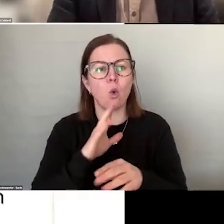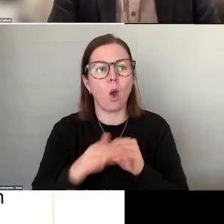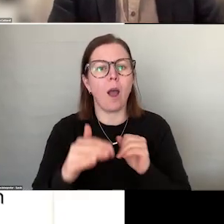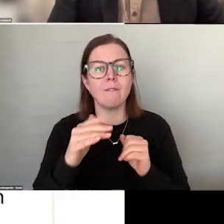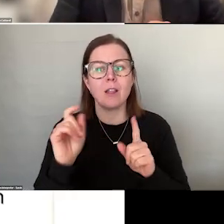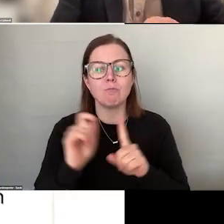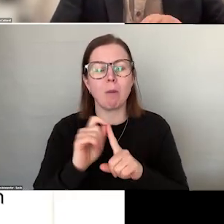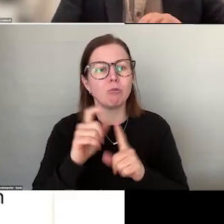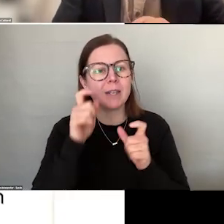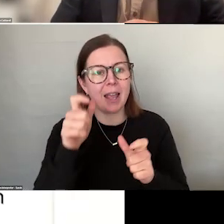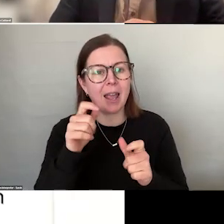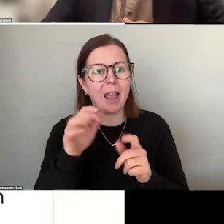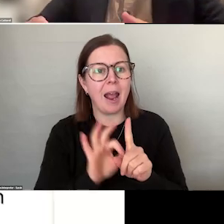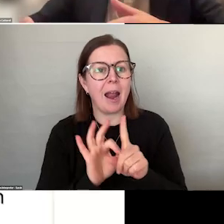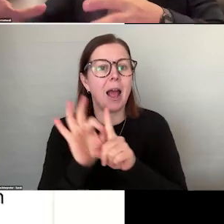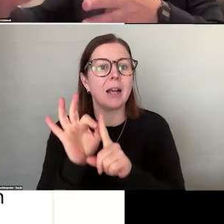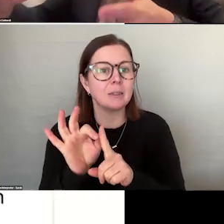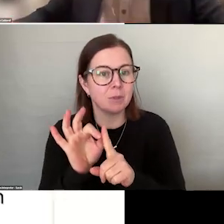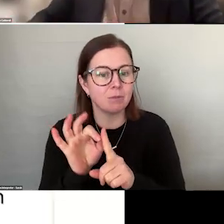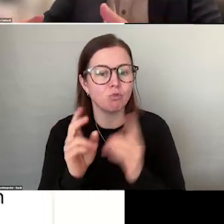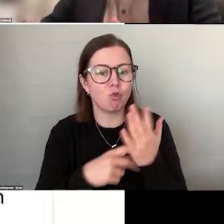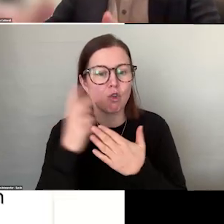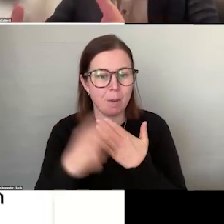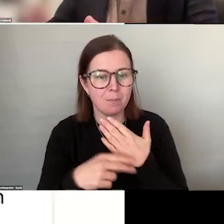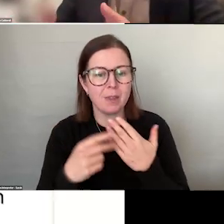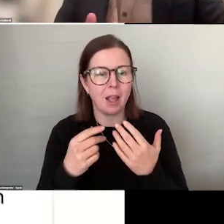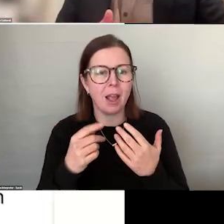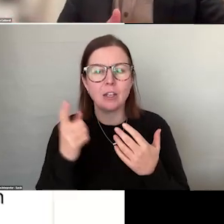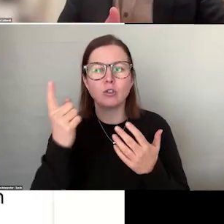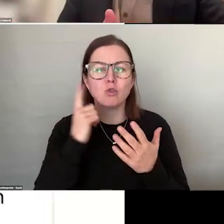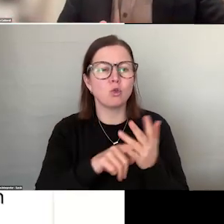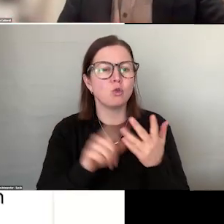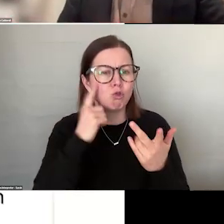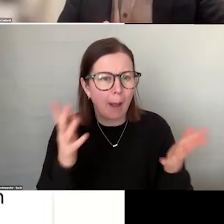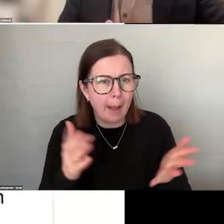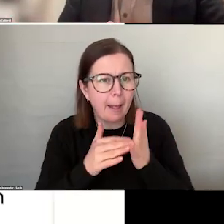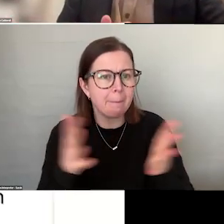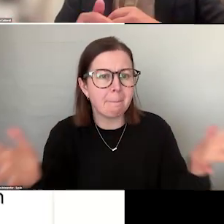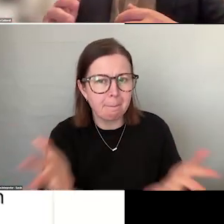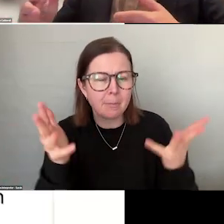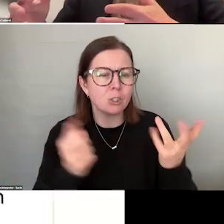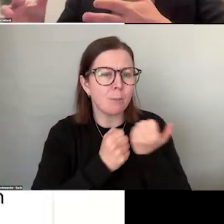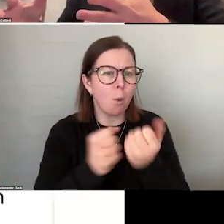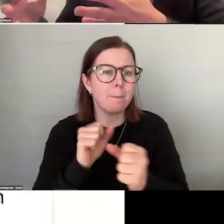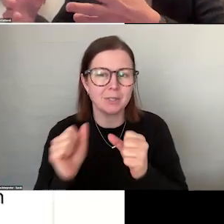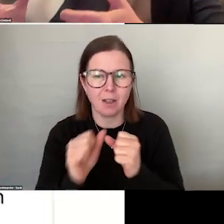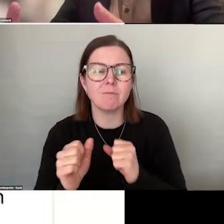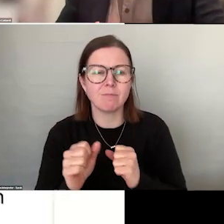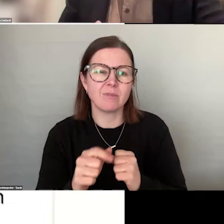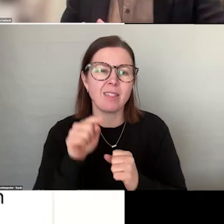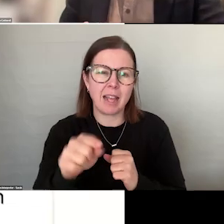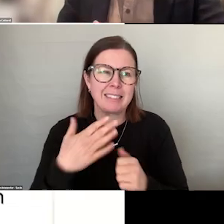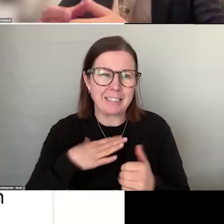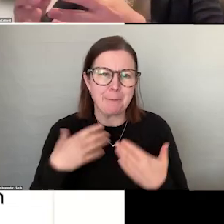Enhancement Program and the role of primary health networks to try to help that activity to be supported, and that needs to